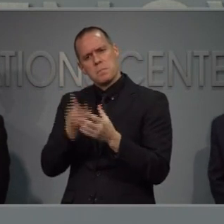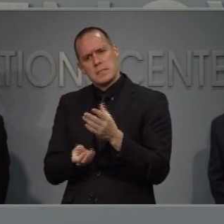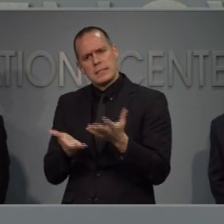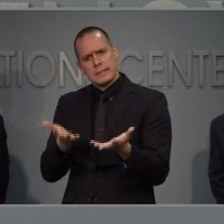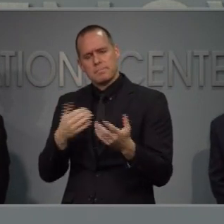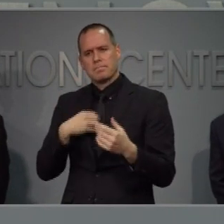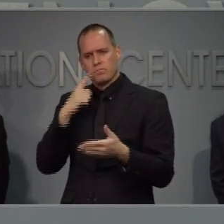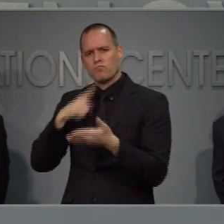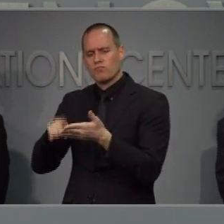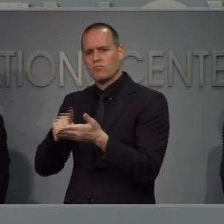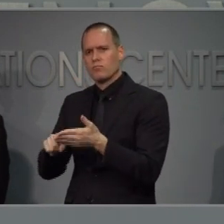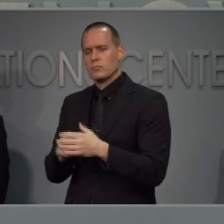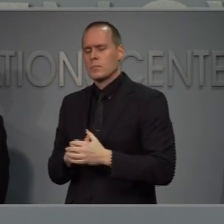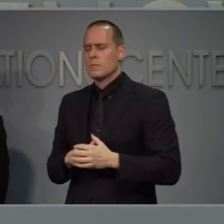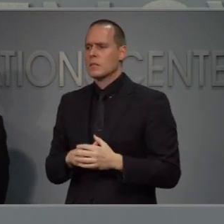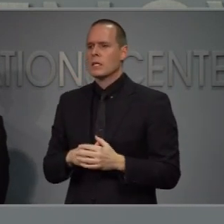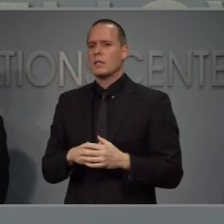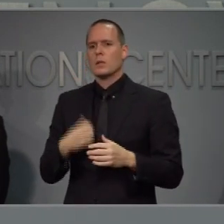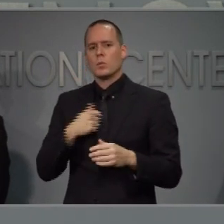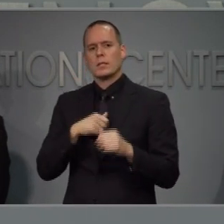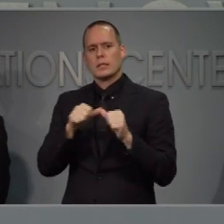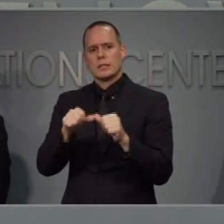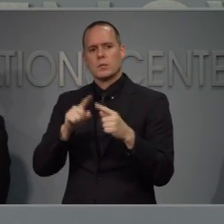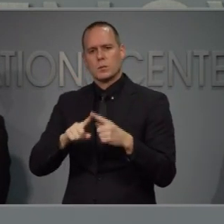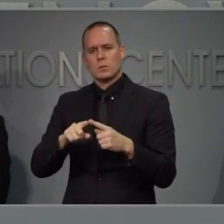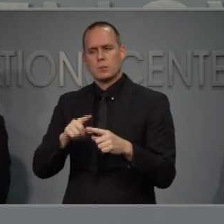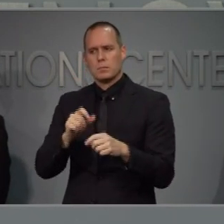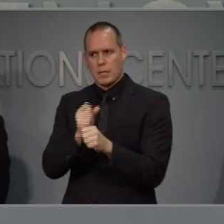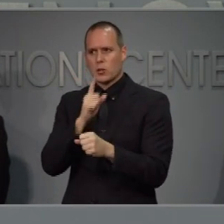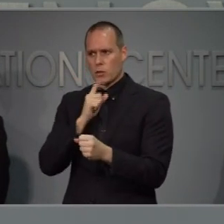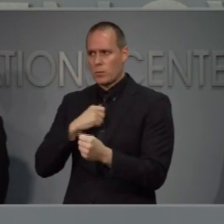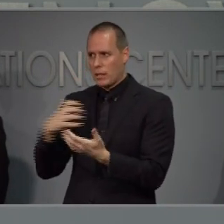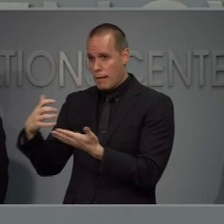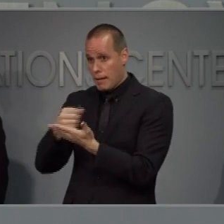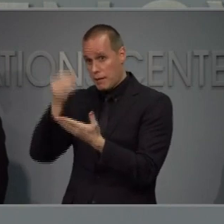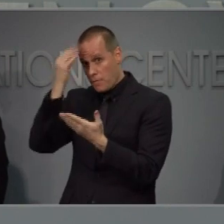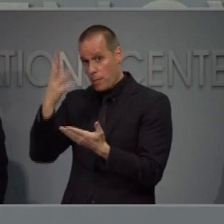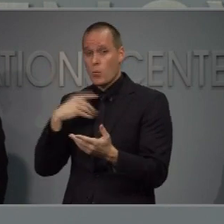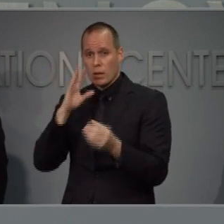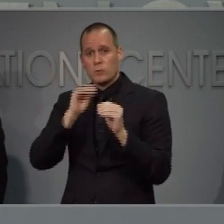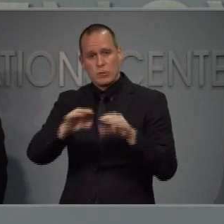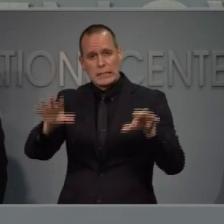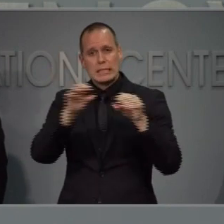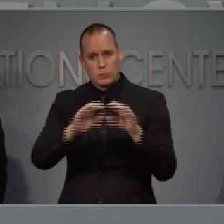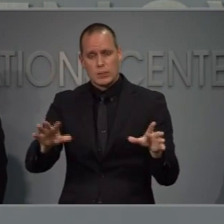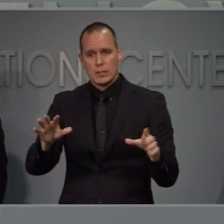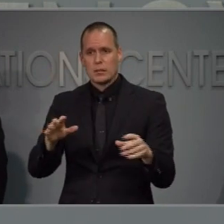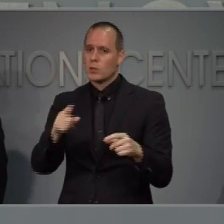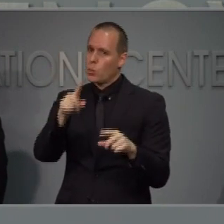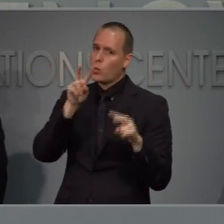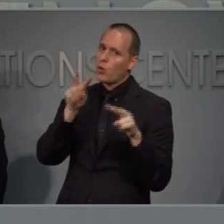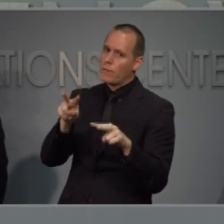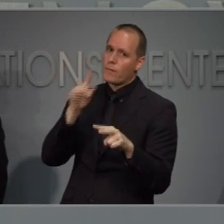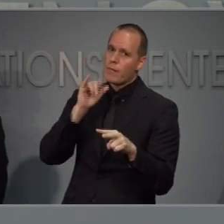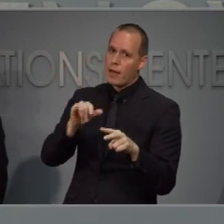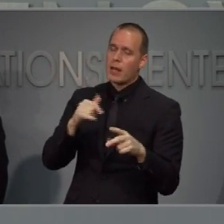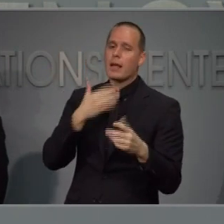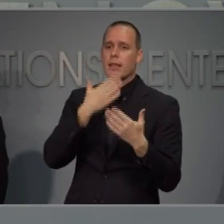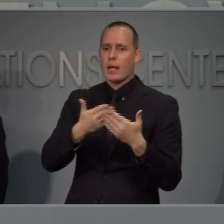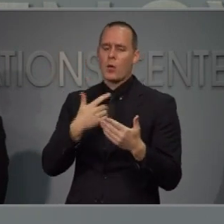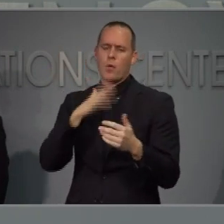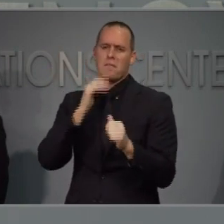continuing to work to make sure that we can release more and more information. So stay tuned for that. And thank you, and we'll follow up.